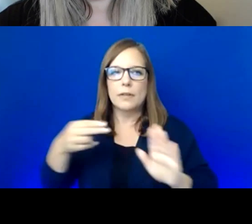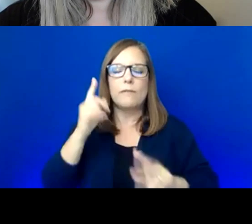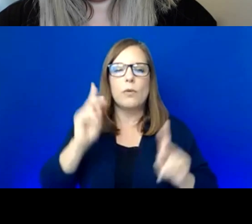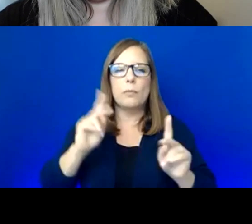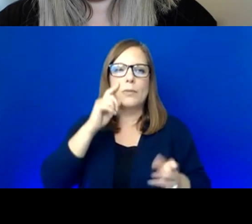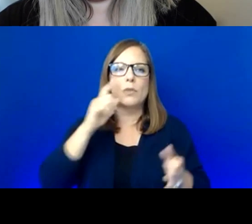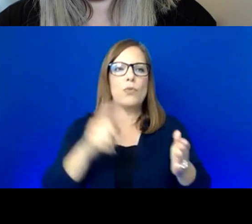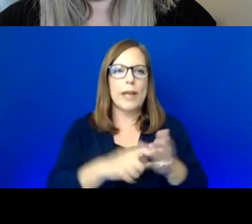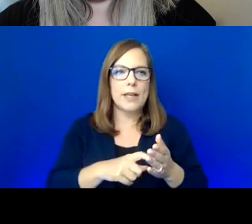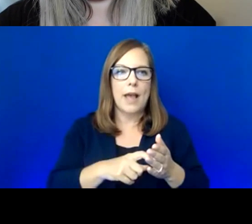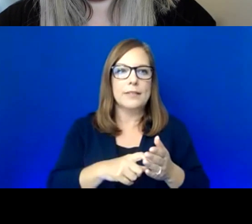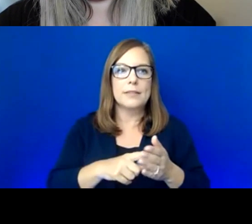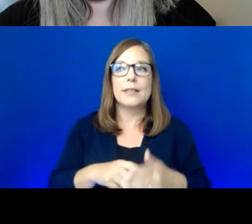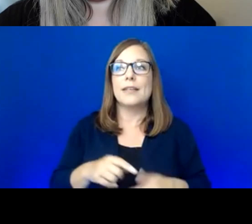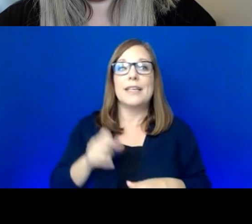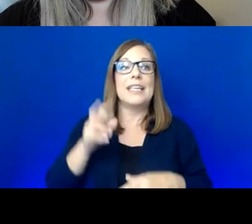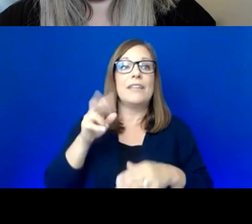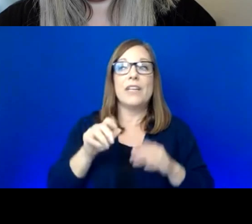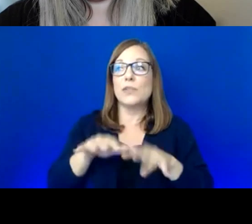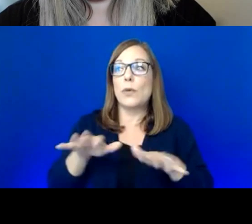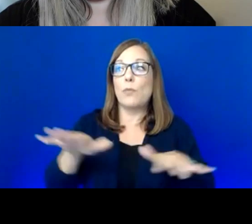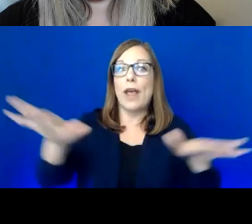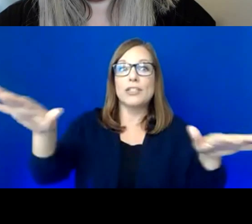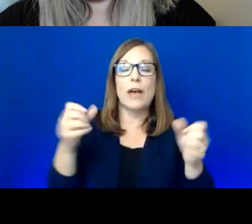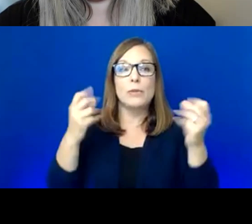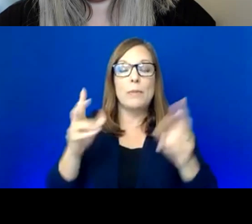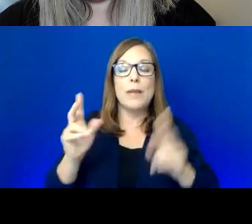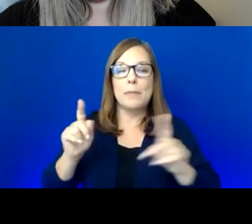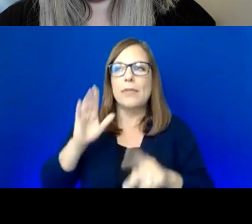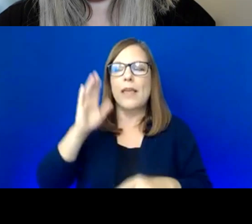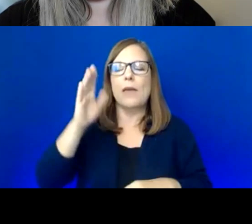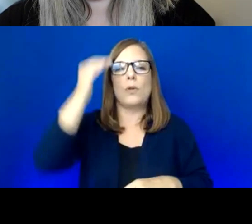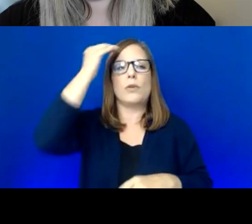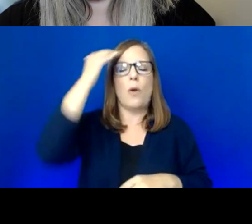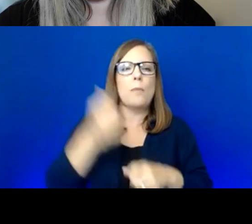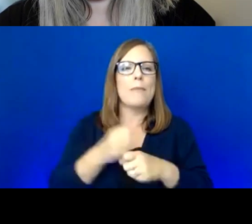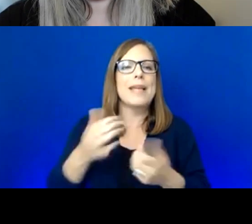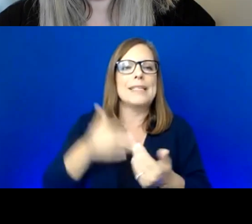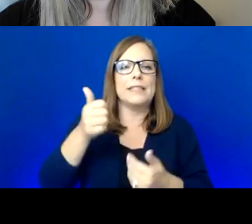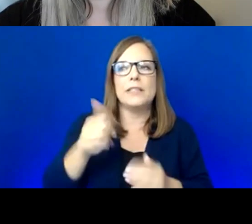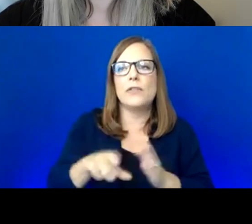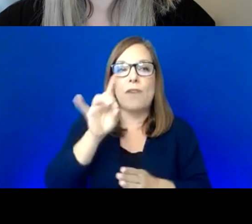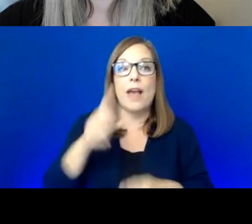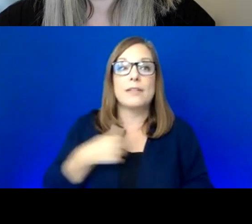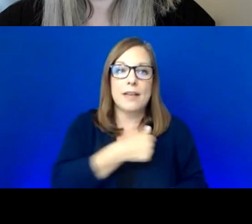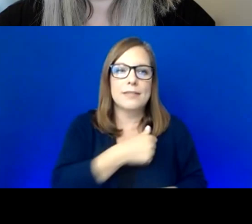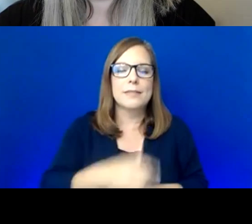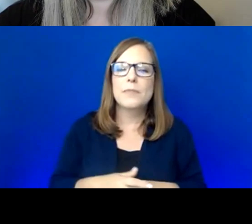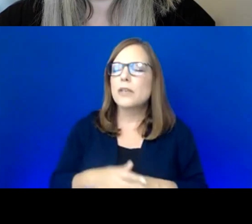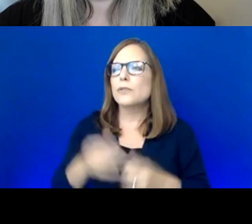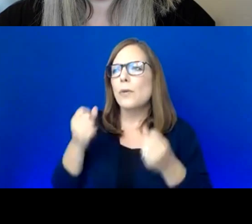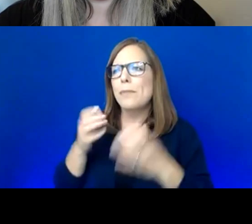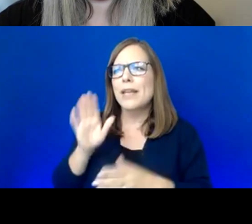to the people who are right there to meet their needs, but make that easier to find. So much you lifted up. Thank you for